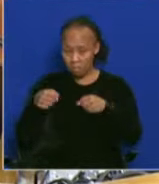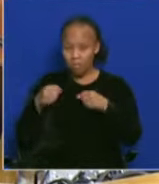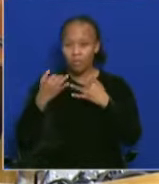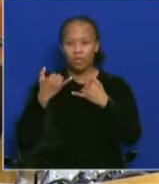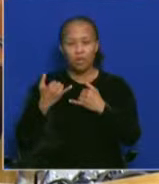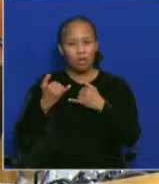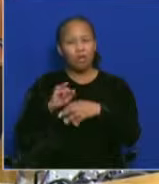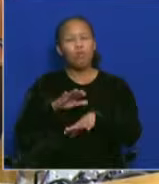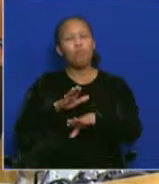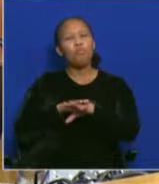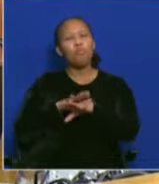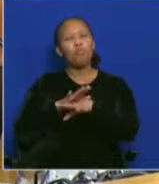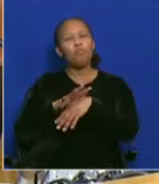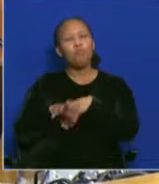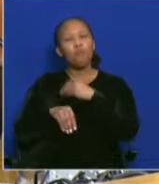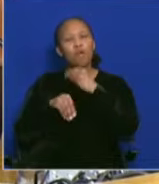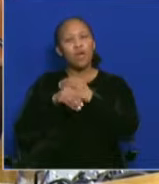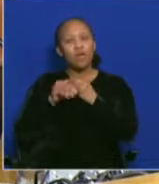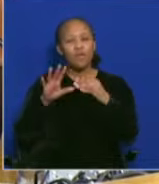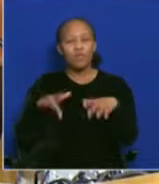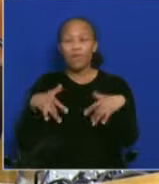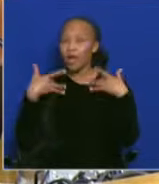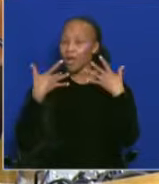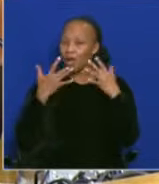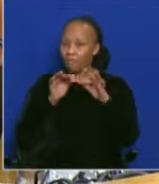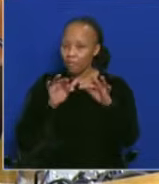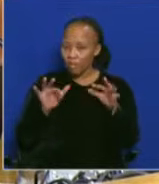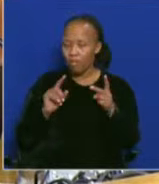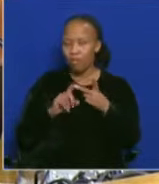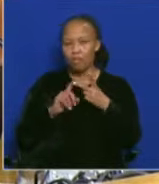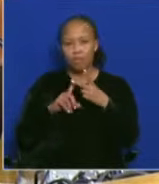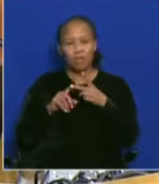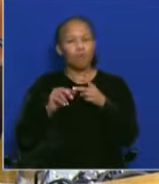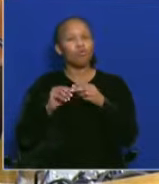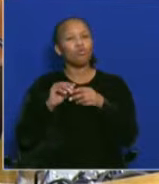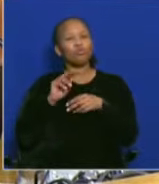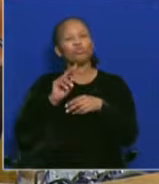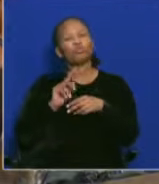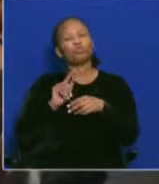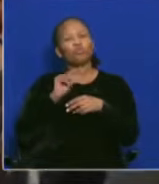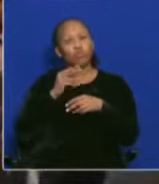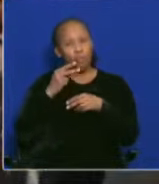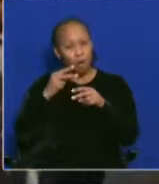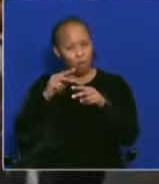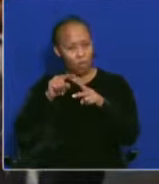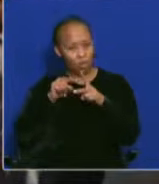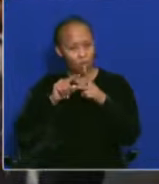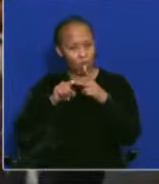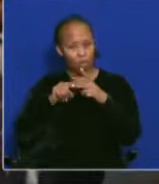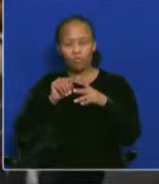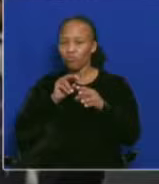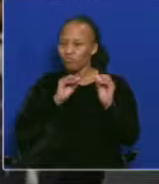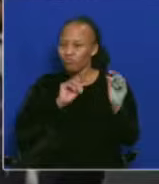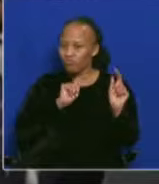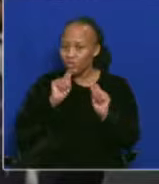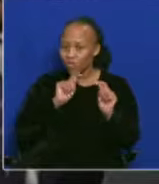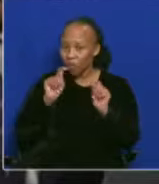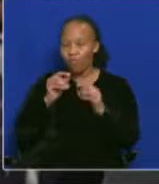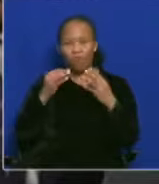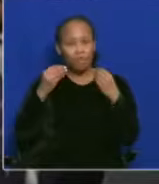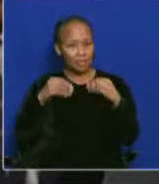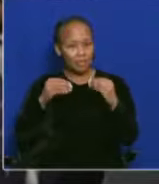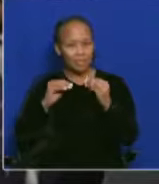chain, including tobacco merchants, transport operators, logistic providers, warehousing businesses, packaging suppliers, distributors,